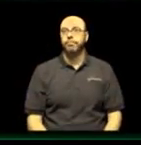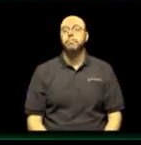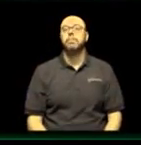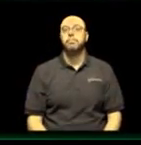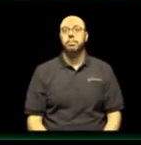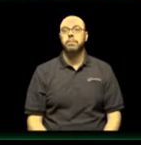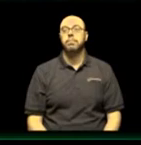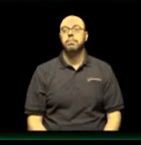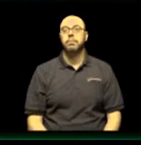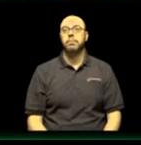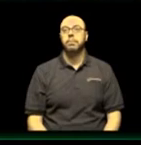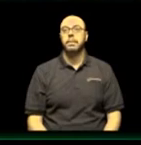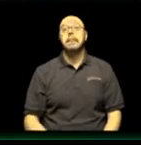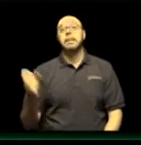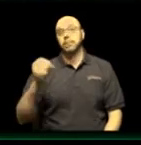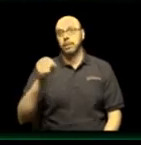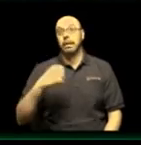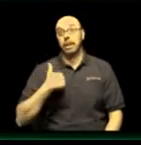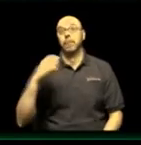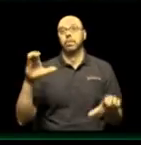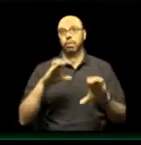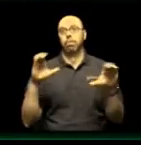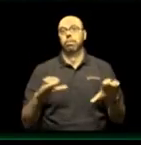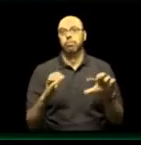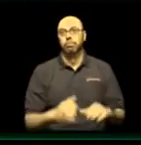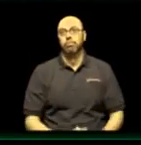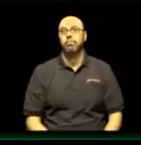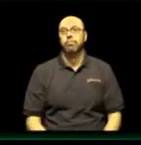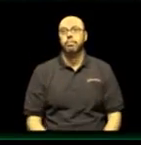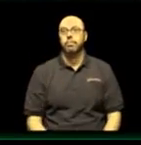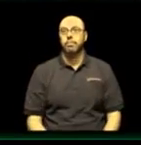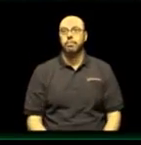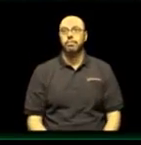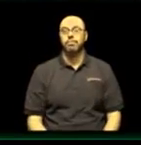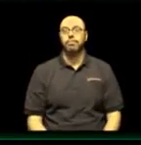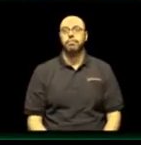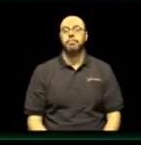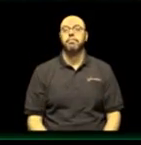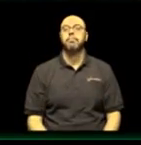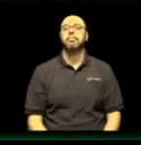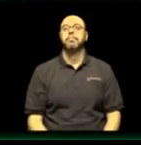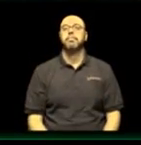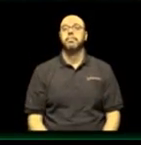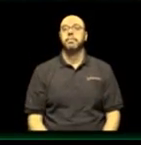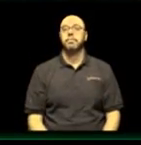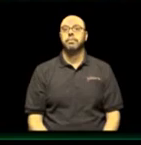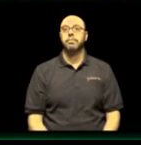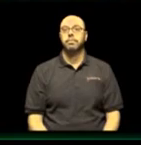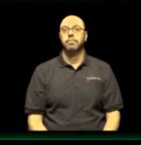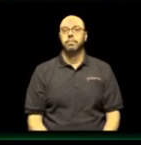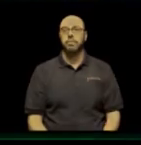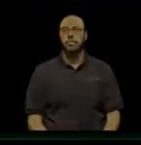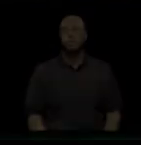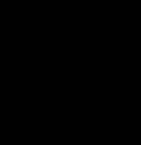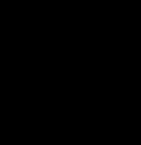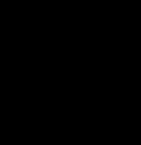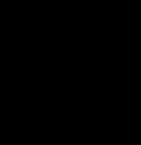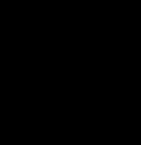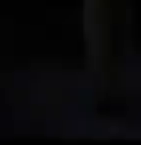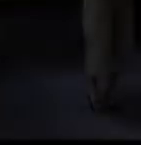for sponsors right now? Yes, I do. Okay, so any of you that can sponsor, we have a driver here that needs a